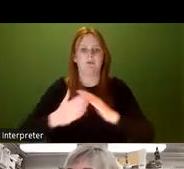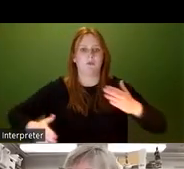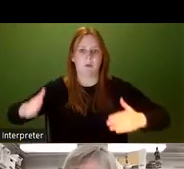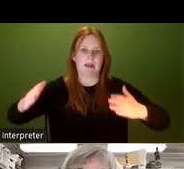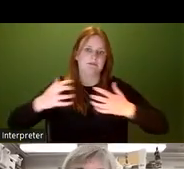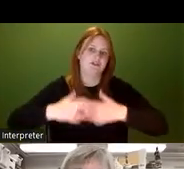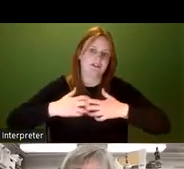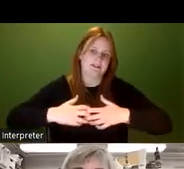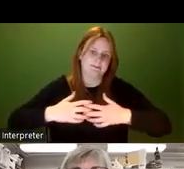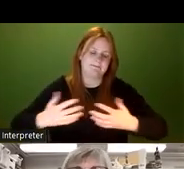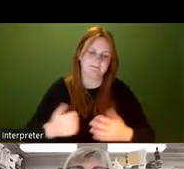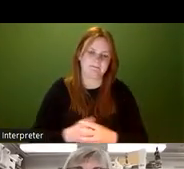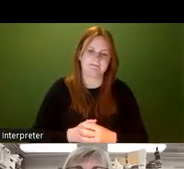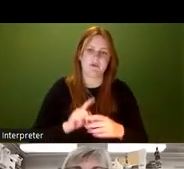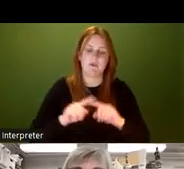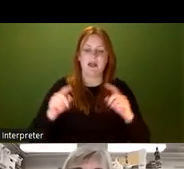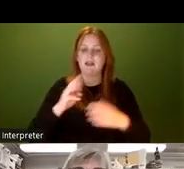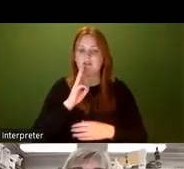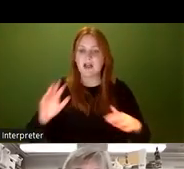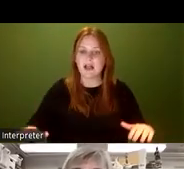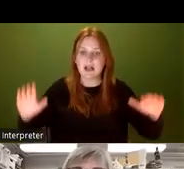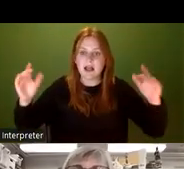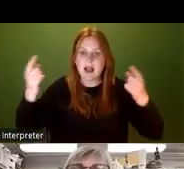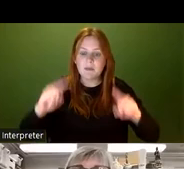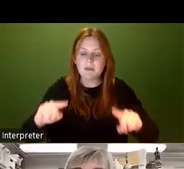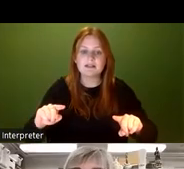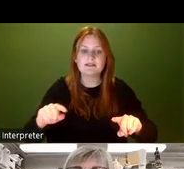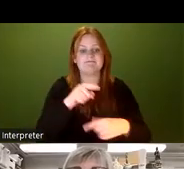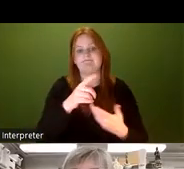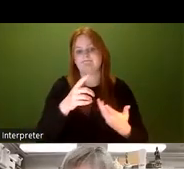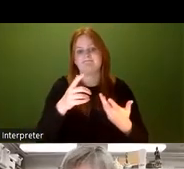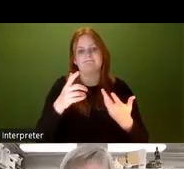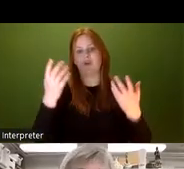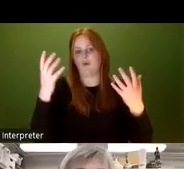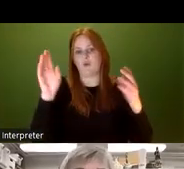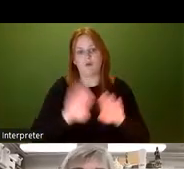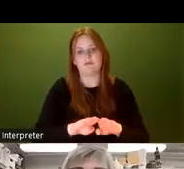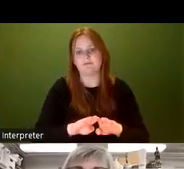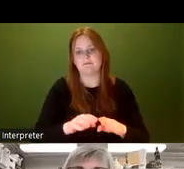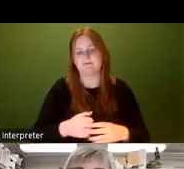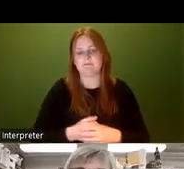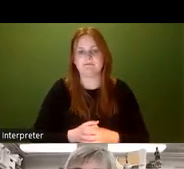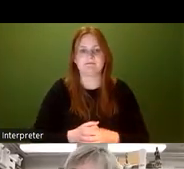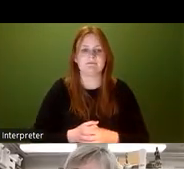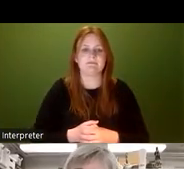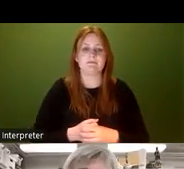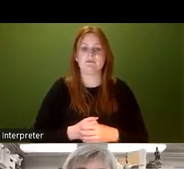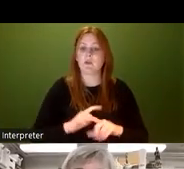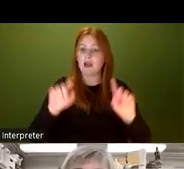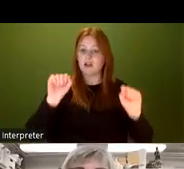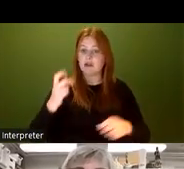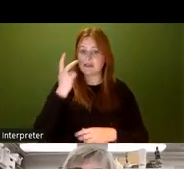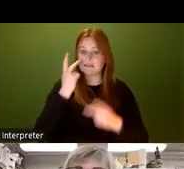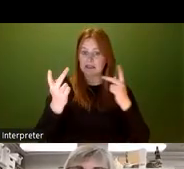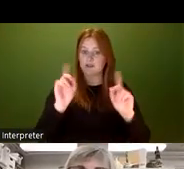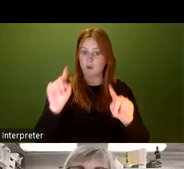when the flood happened, they literally walked away. So everything's there for you to see. But they also started an